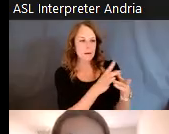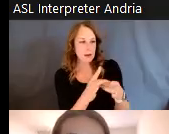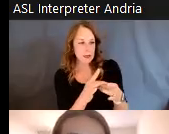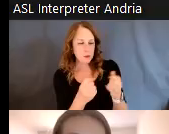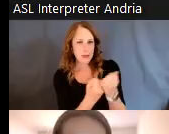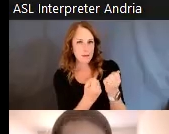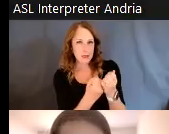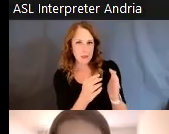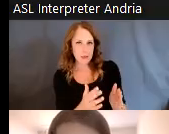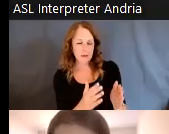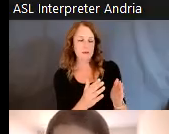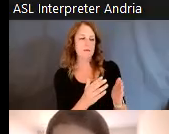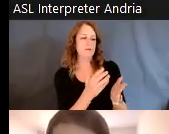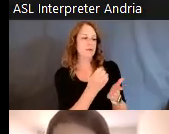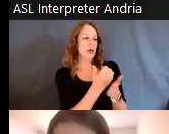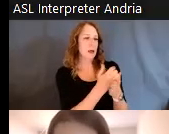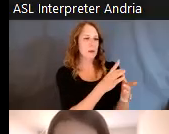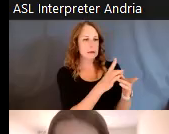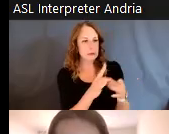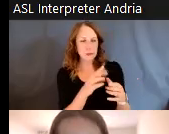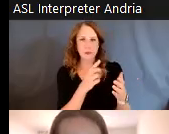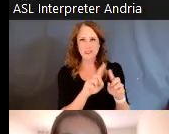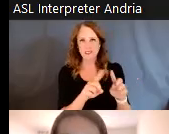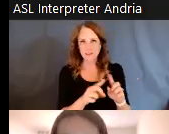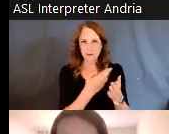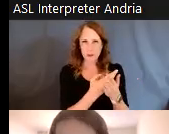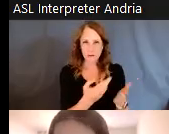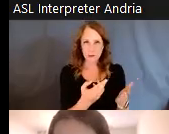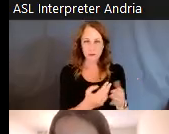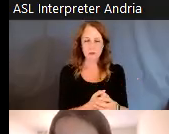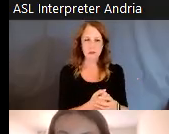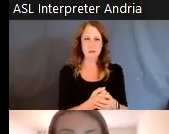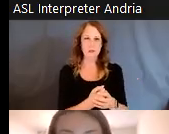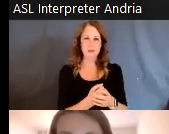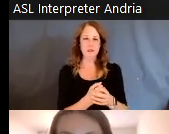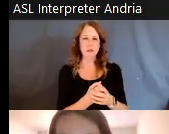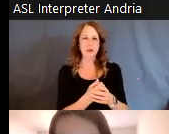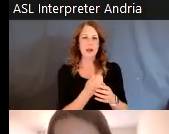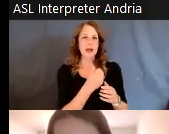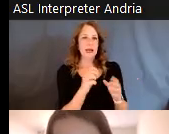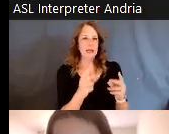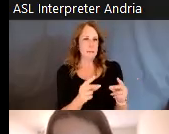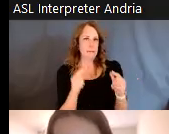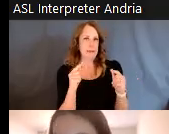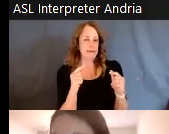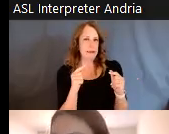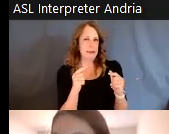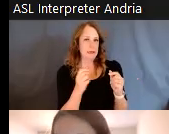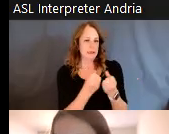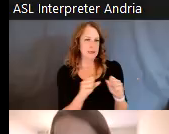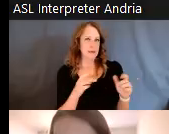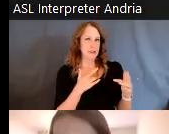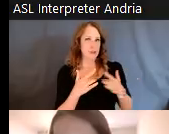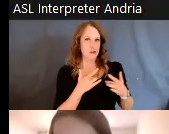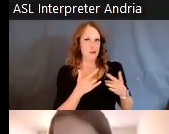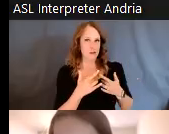advocacy, get connected with resources, address any immediate safety concerns, whether